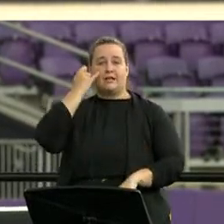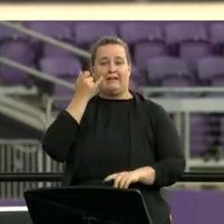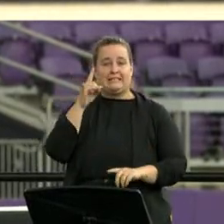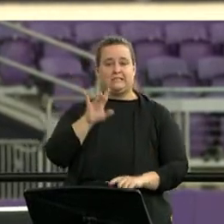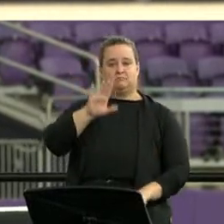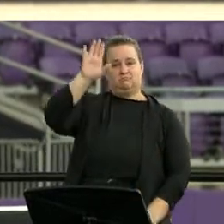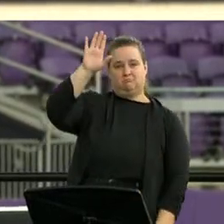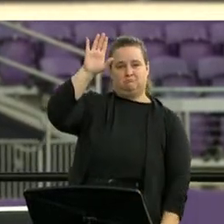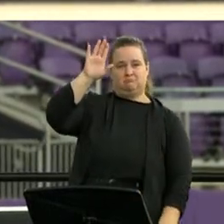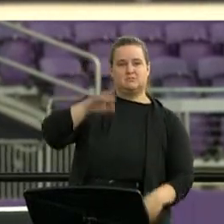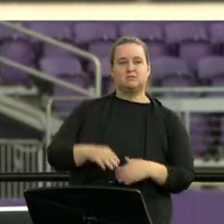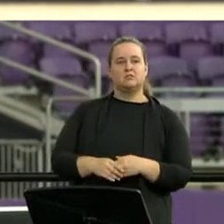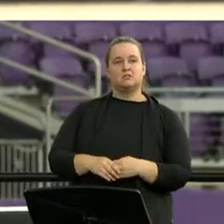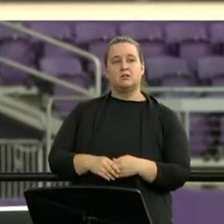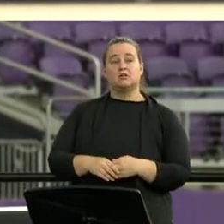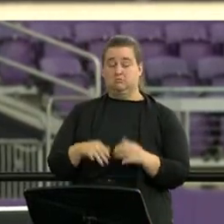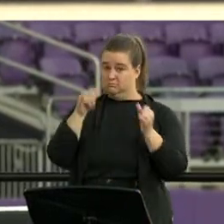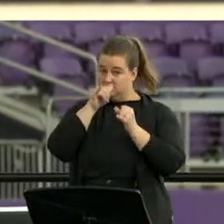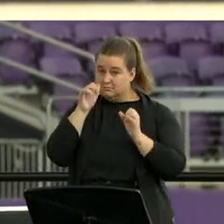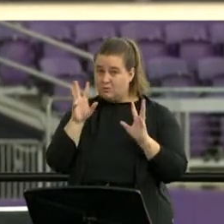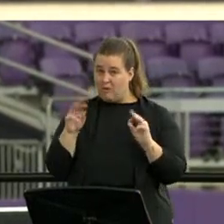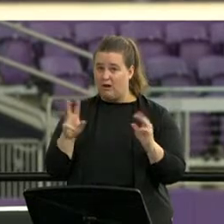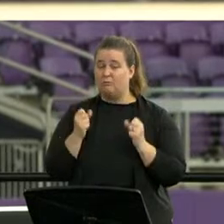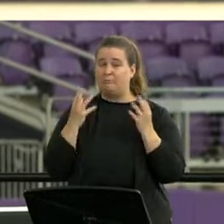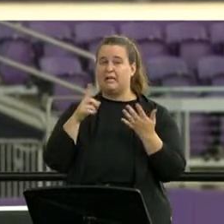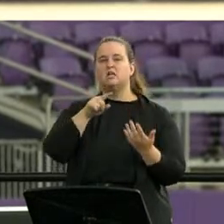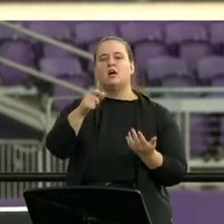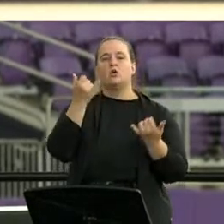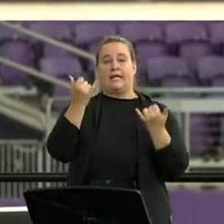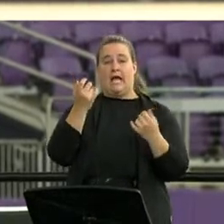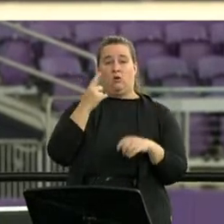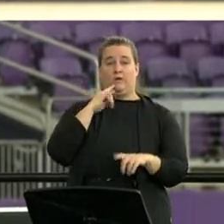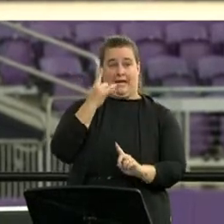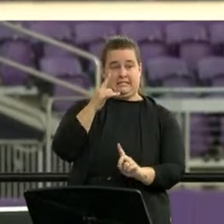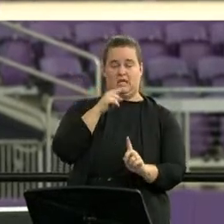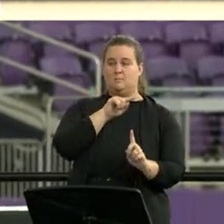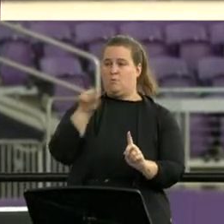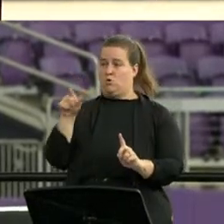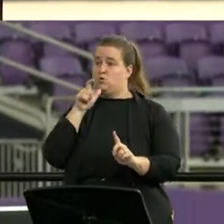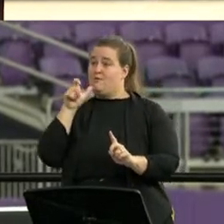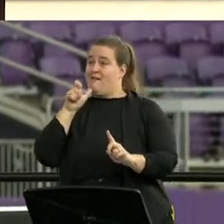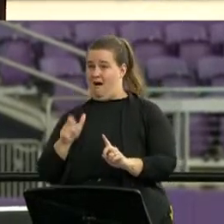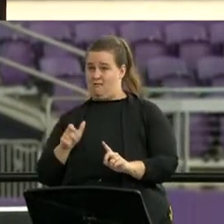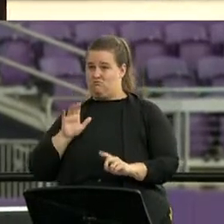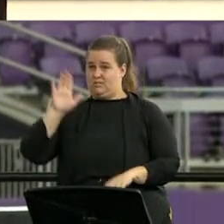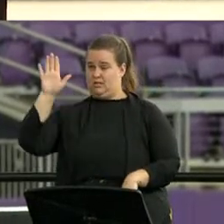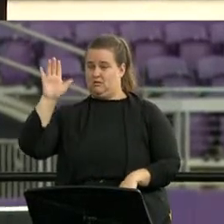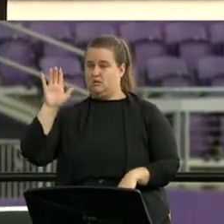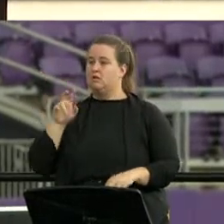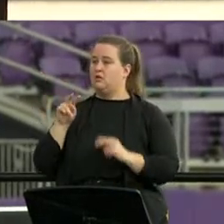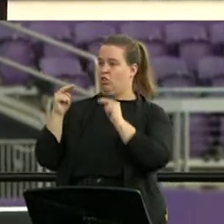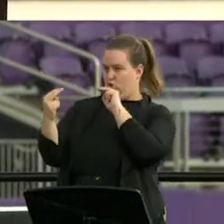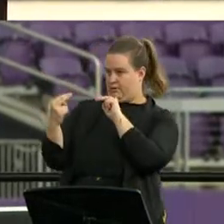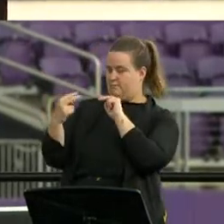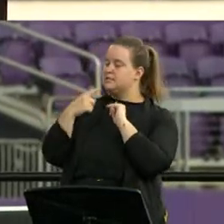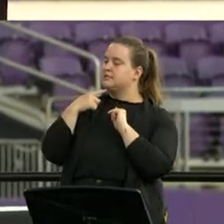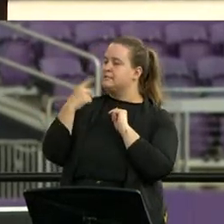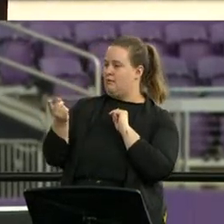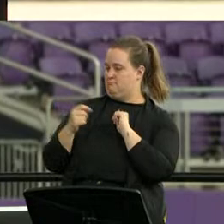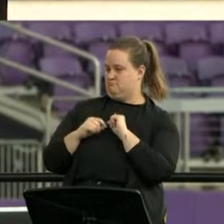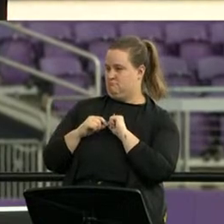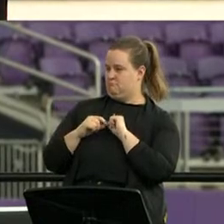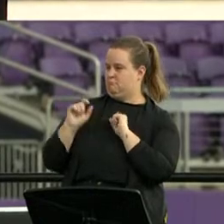18. Oh, wow. Point to someone who isn't raising their hand, stare them dead in the eyes, and tell